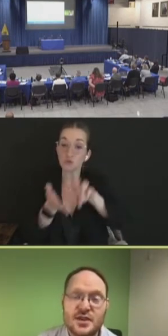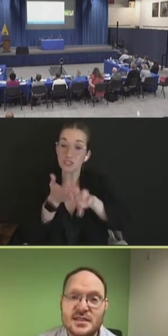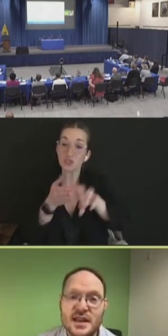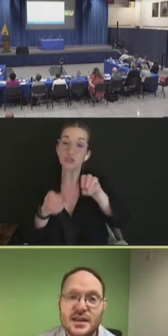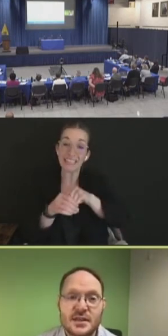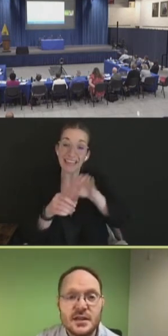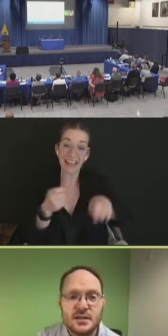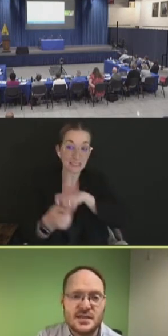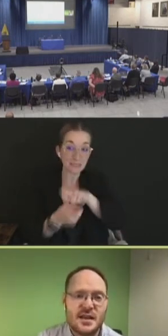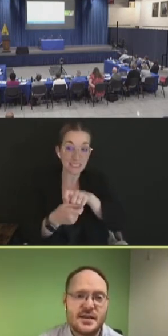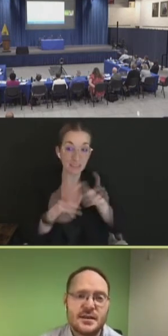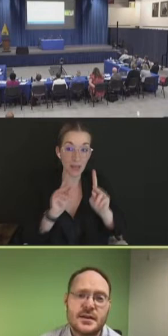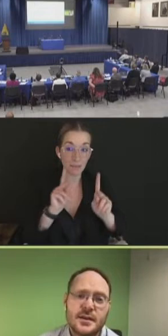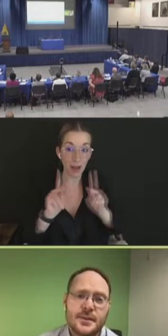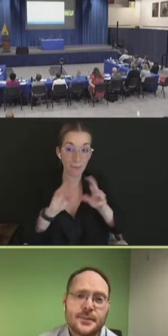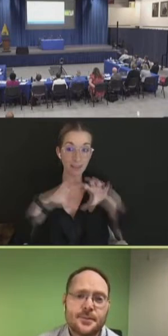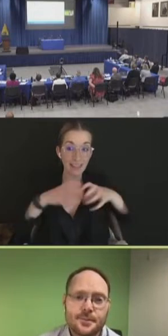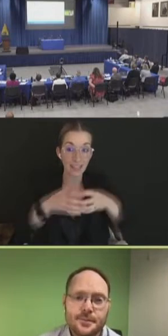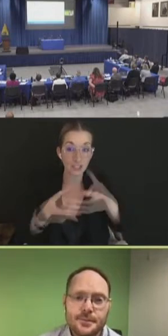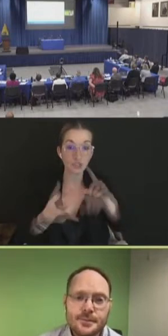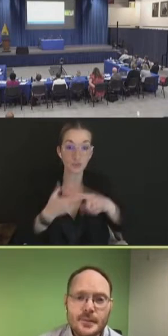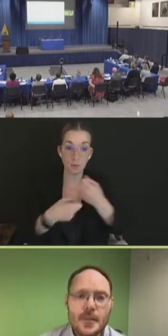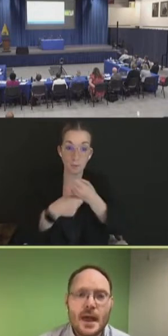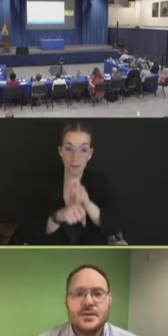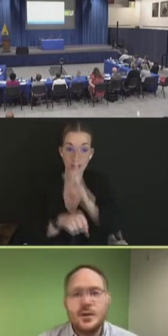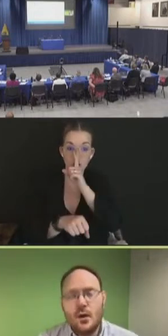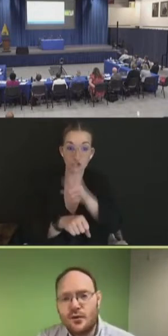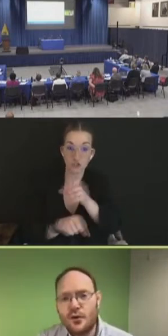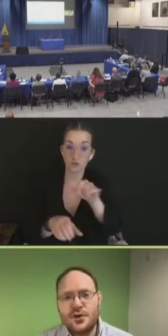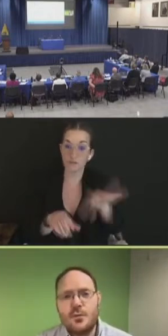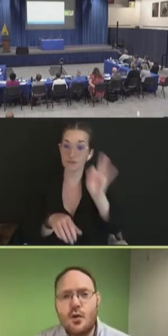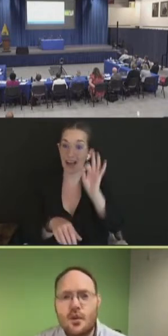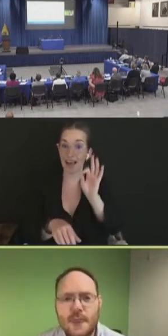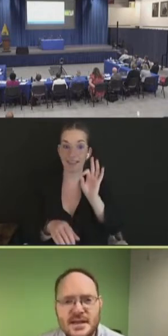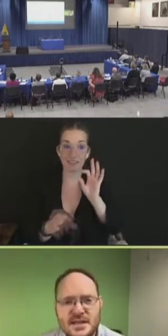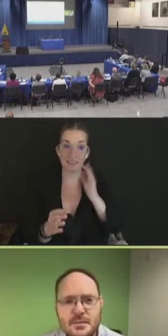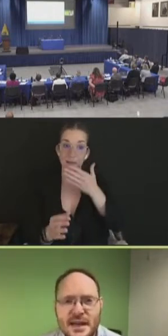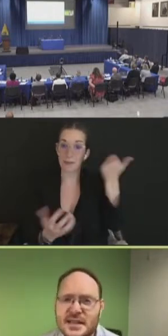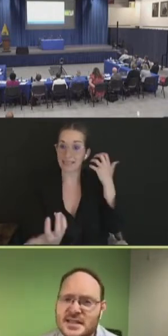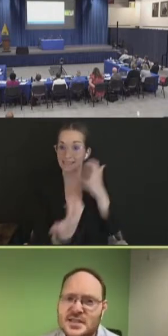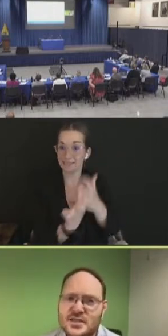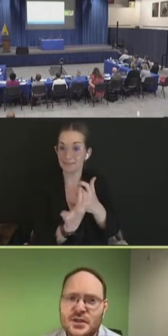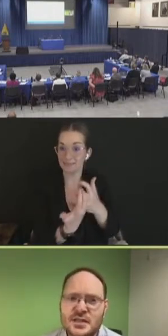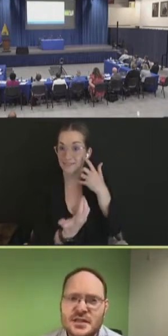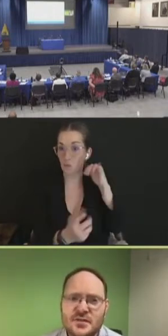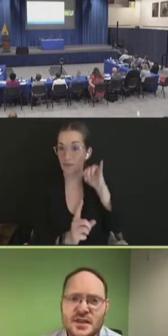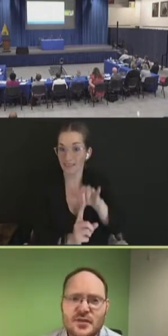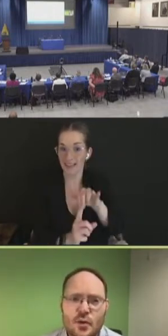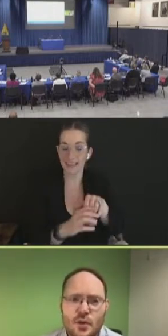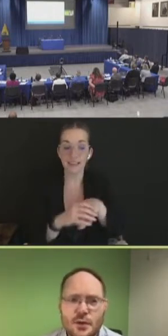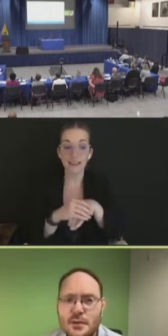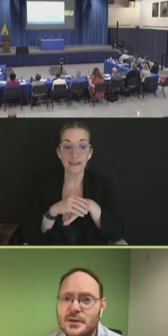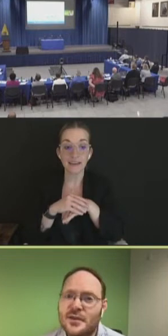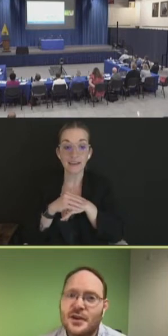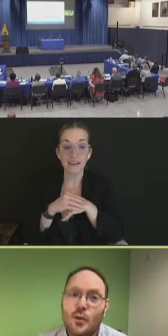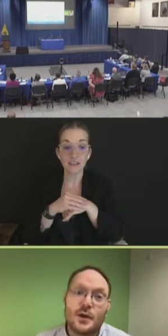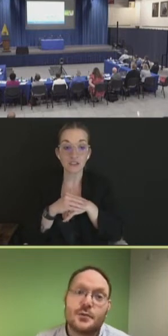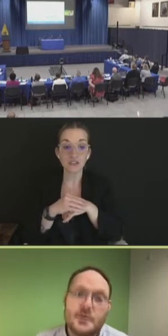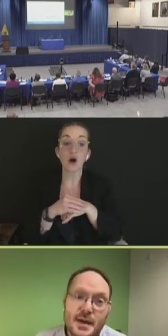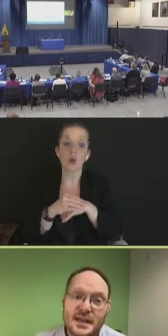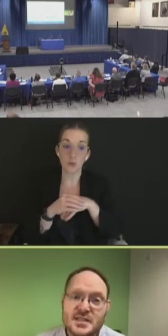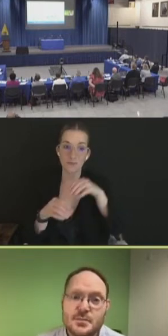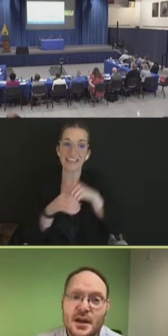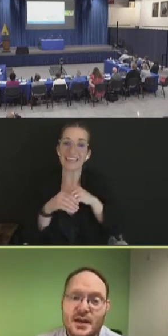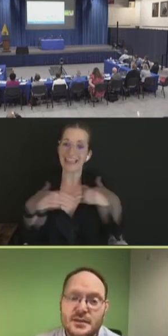formulation to try and target. Next slide. And furthermore, basic mechanistic studies in vivo, we were able to figure out what